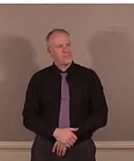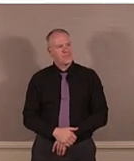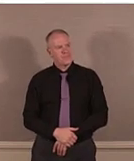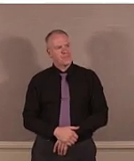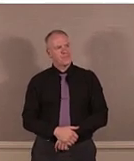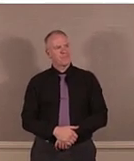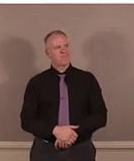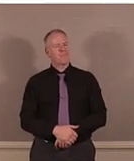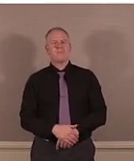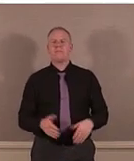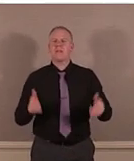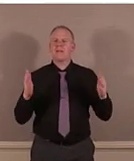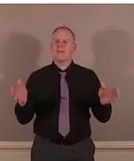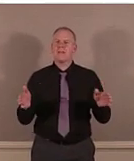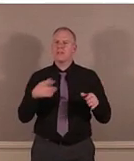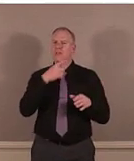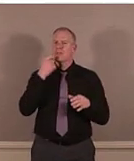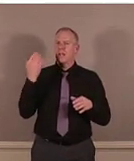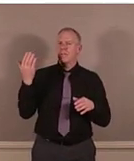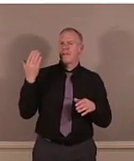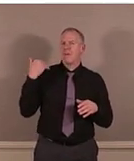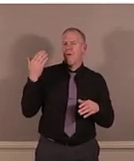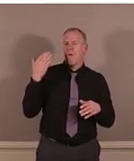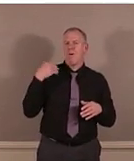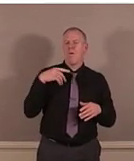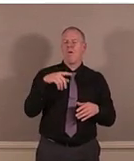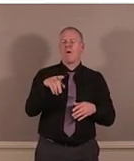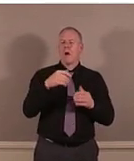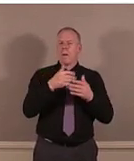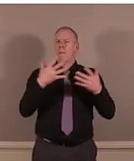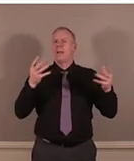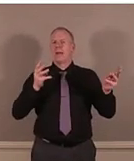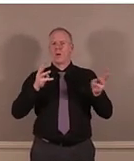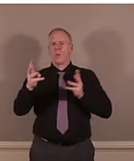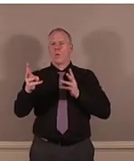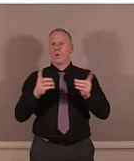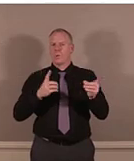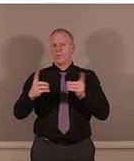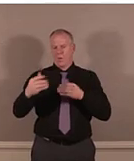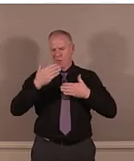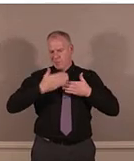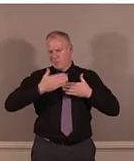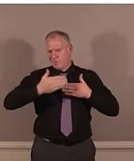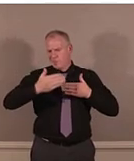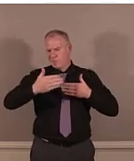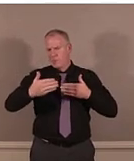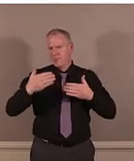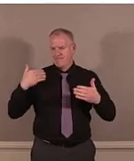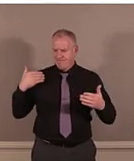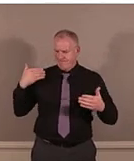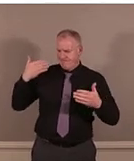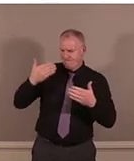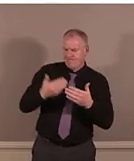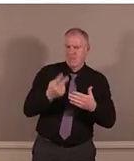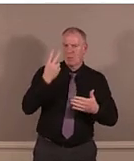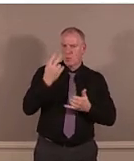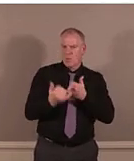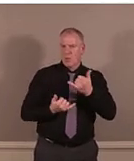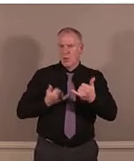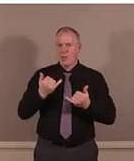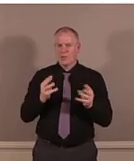And I had mentioned earlier, and this has been a significant amount of work that we have, I suppose, worked on for the last 2